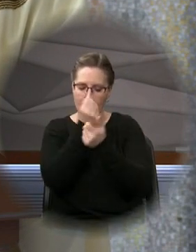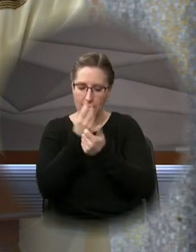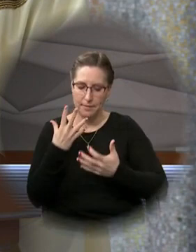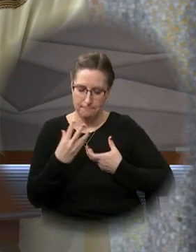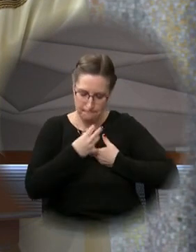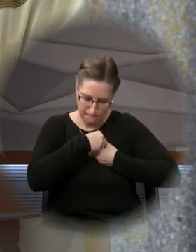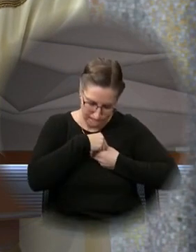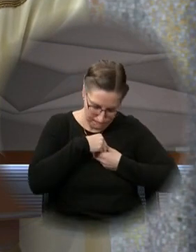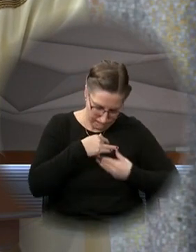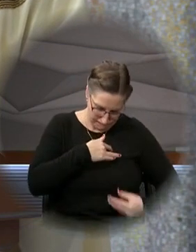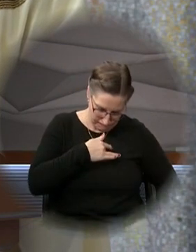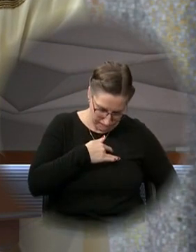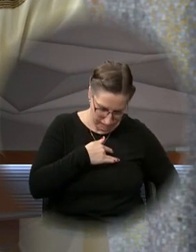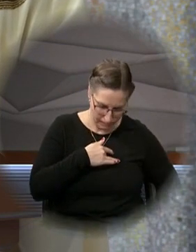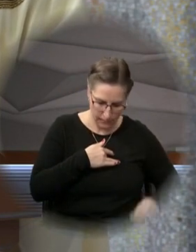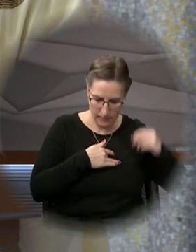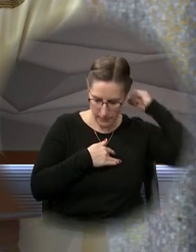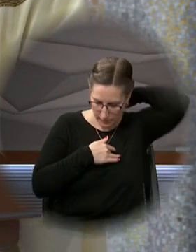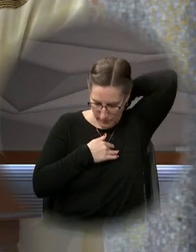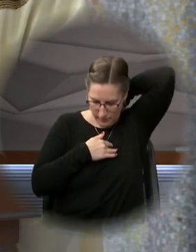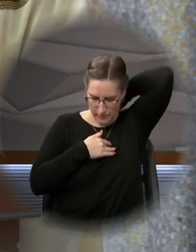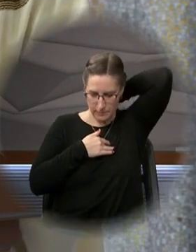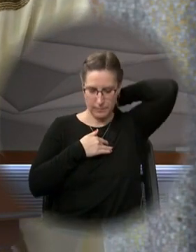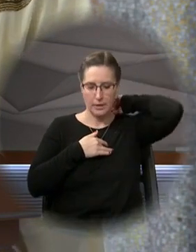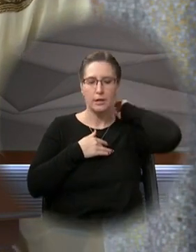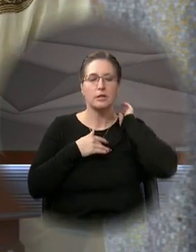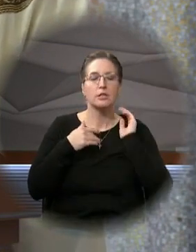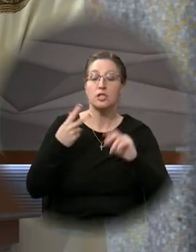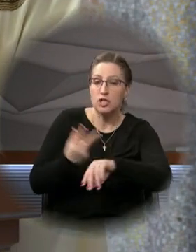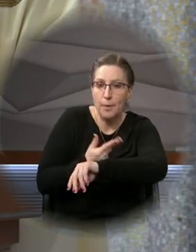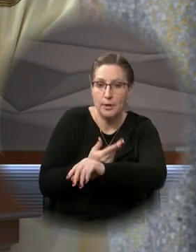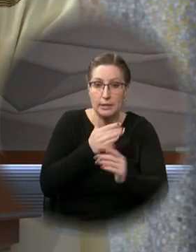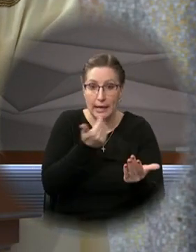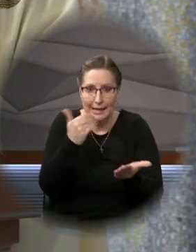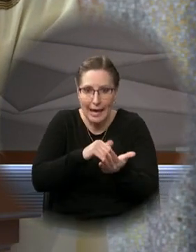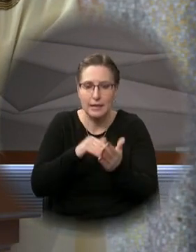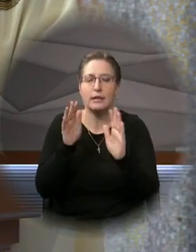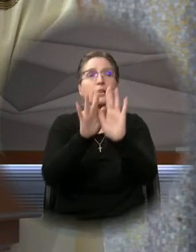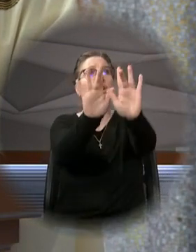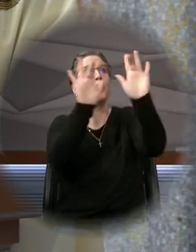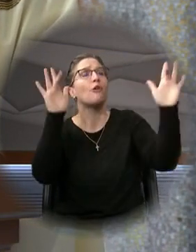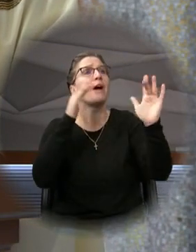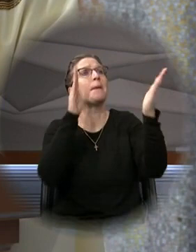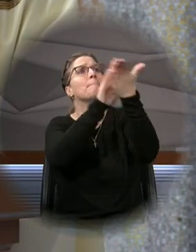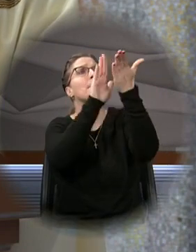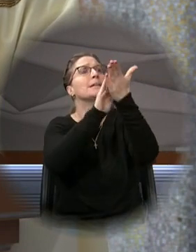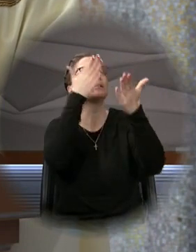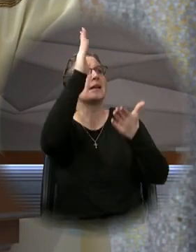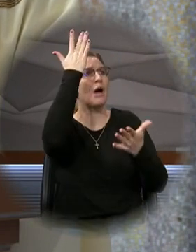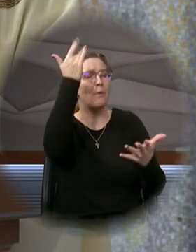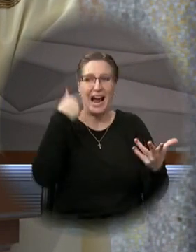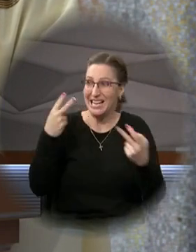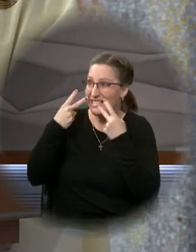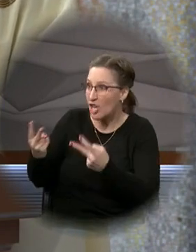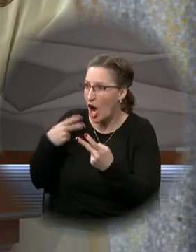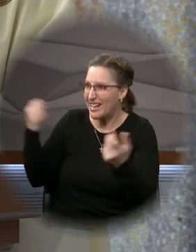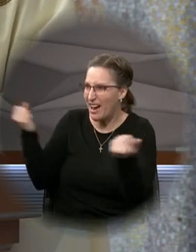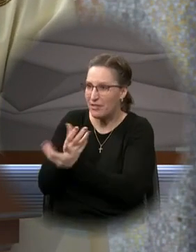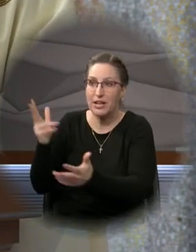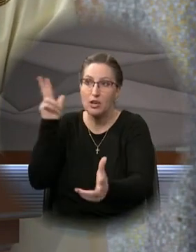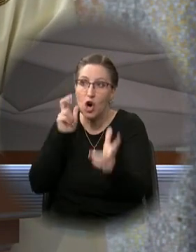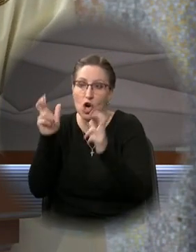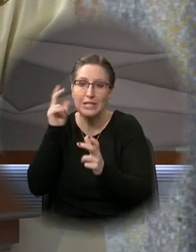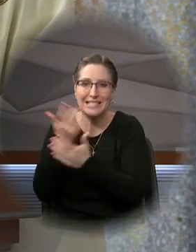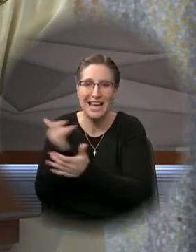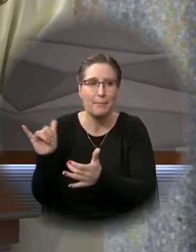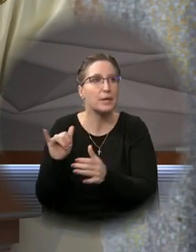heart. Then the shepherds returned, glorifying and praising God for all that they had heard and seen, just